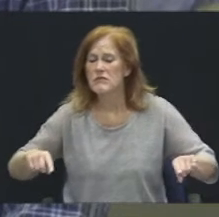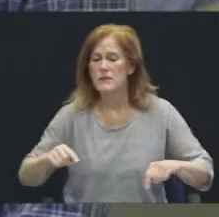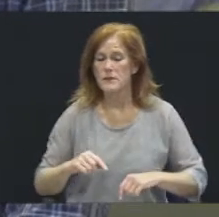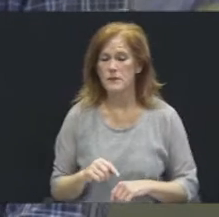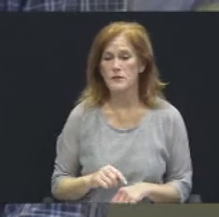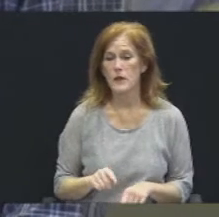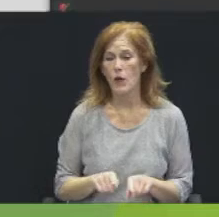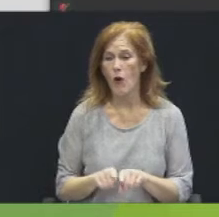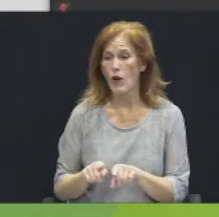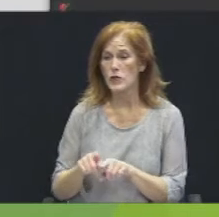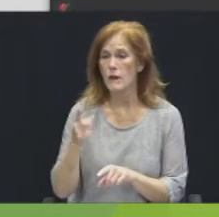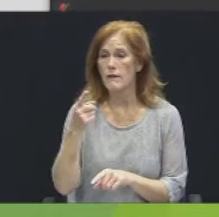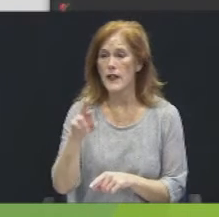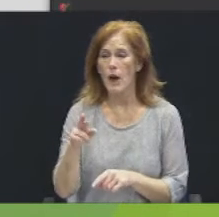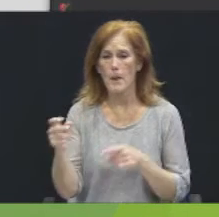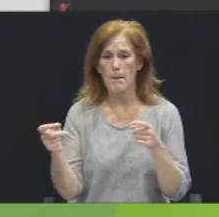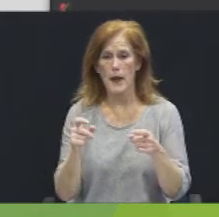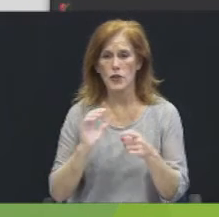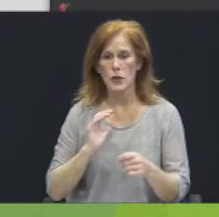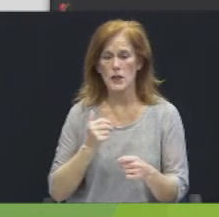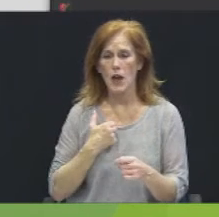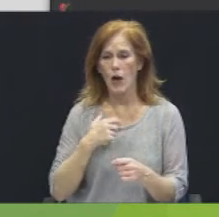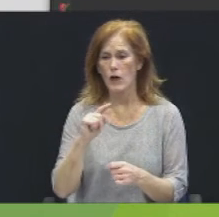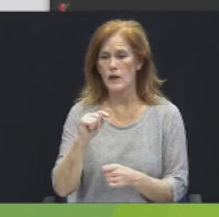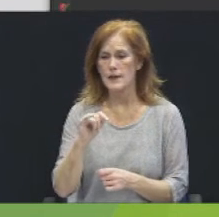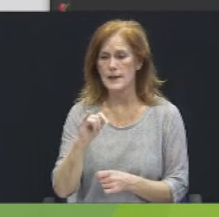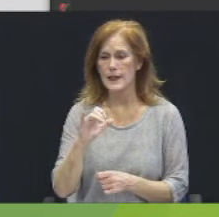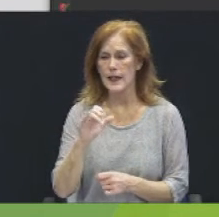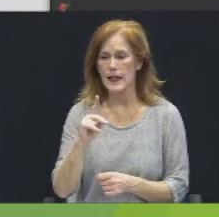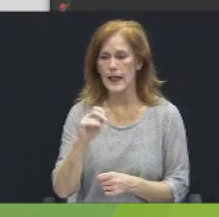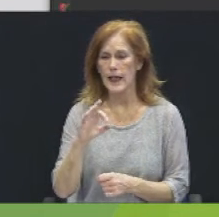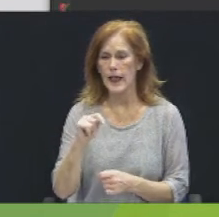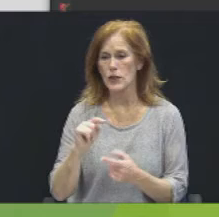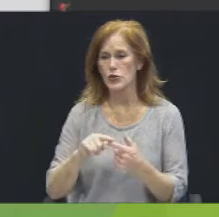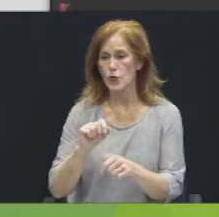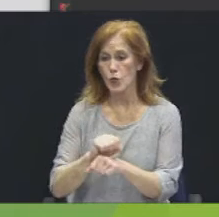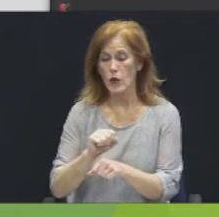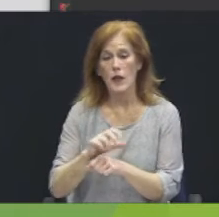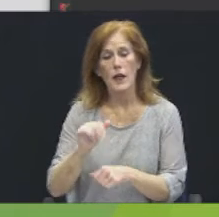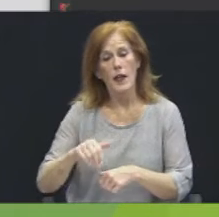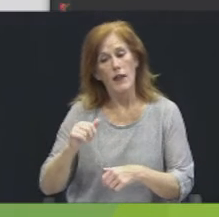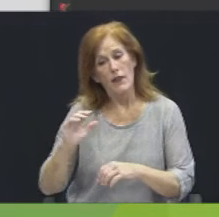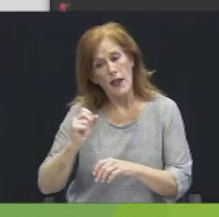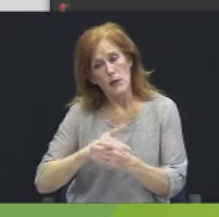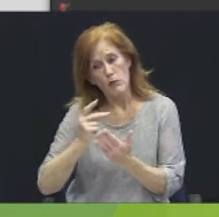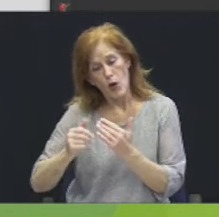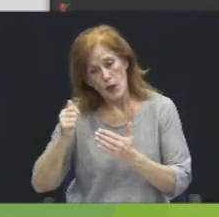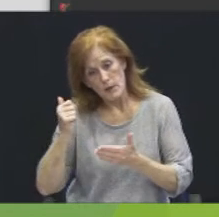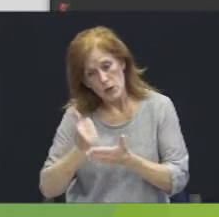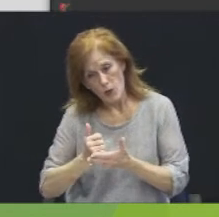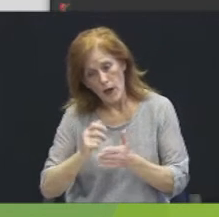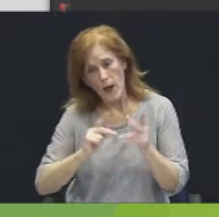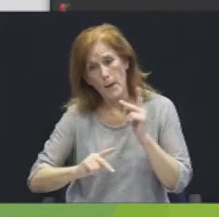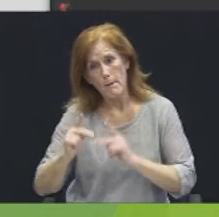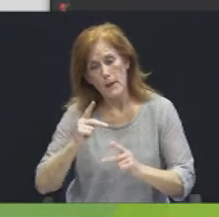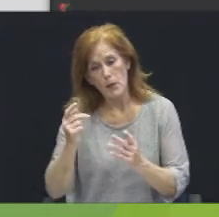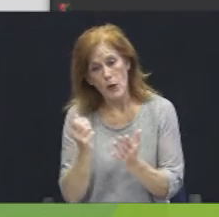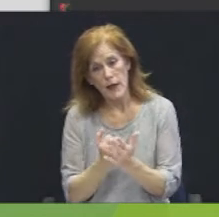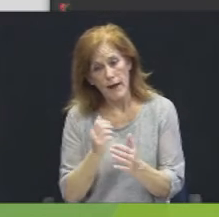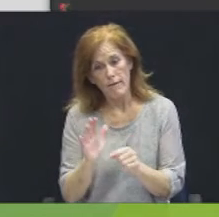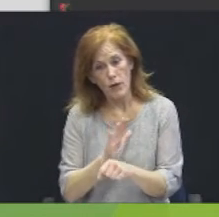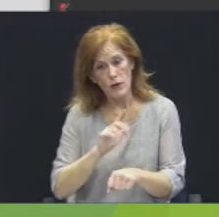They also manage our Ticket to Work program in Nebraska. This program is focused on helping an individual gain and maintain full-time